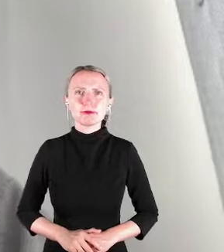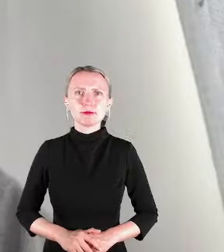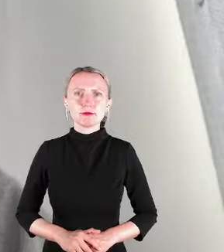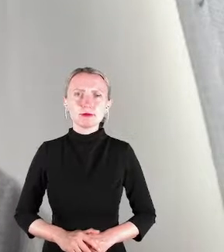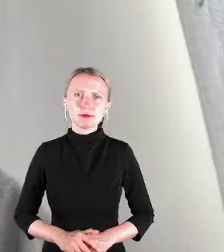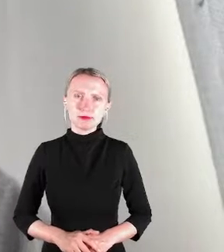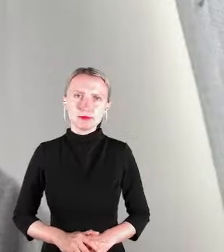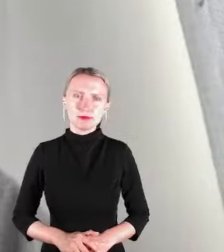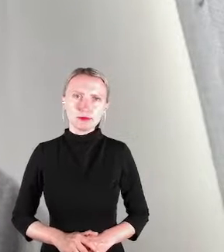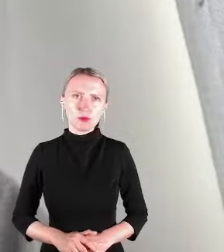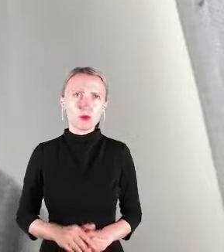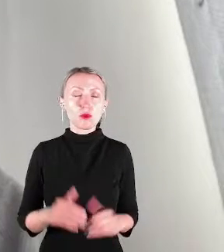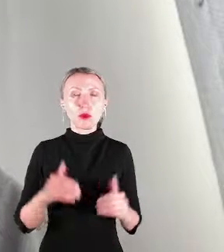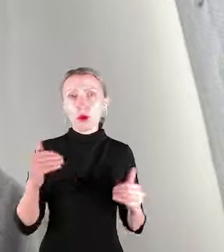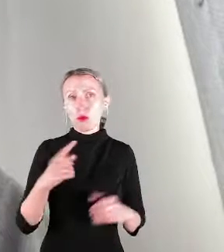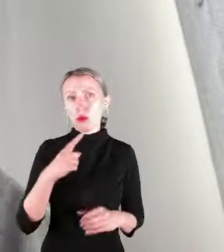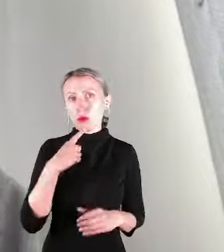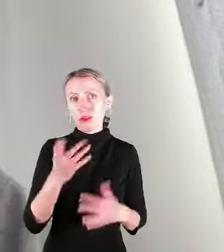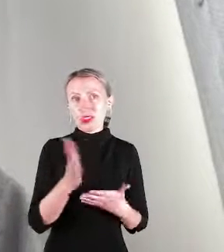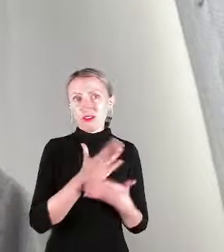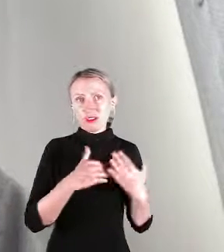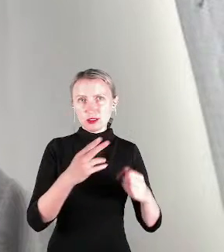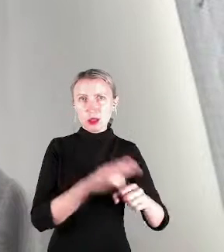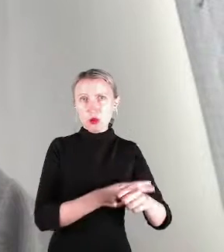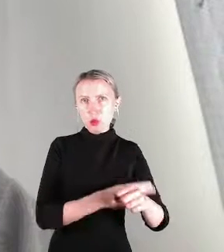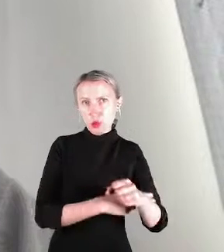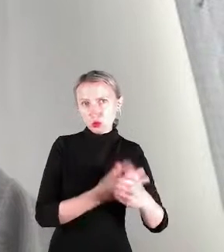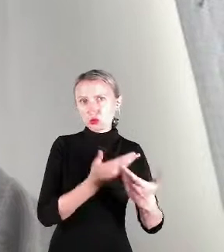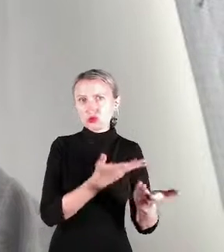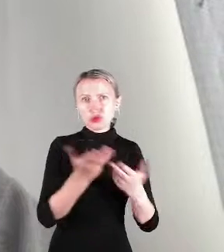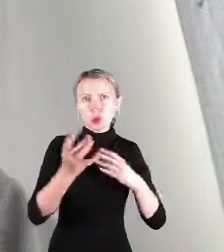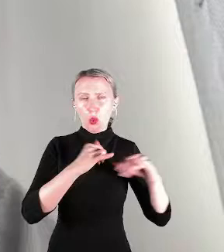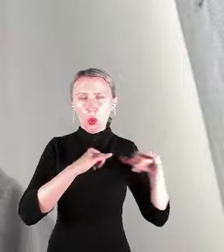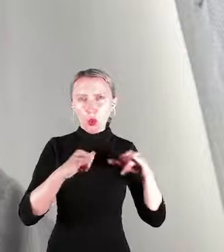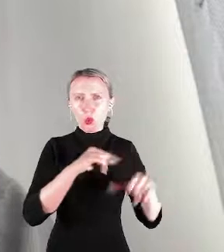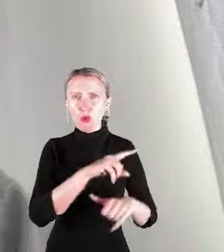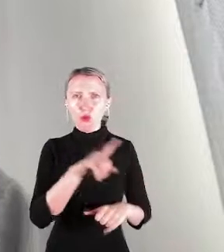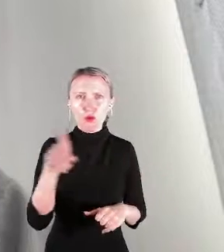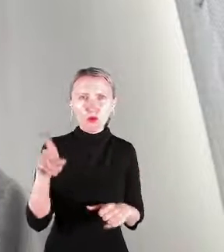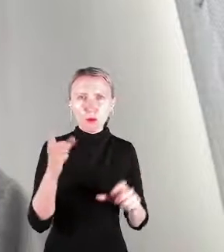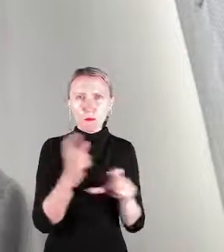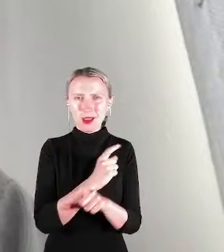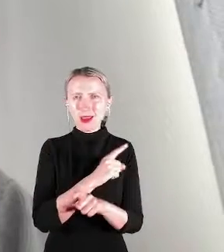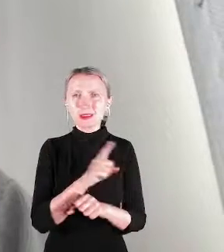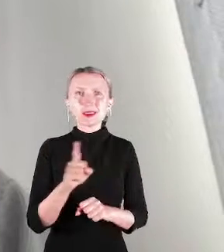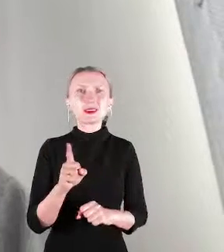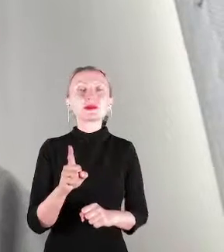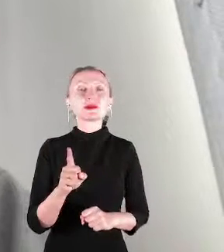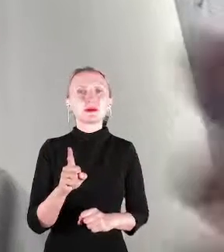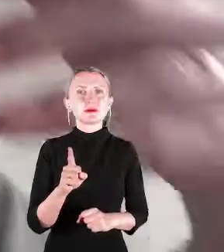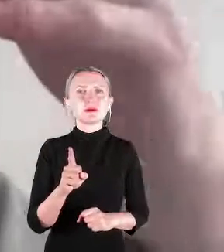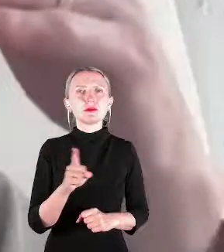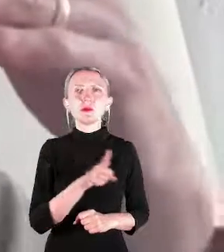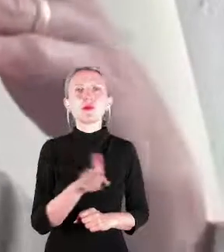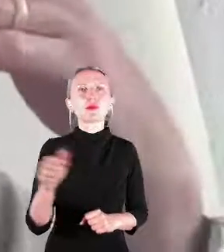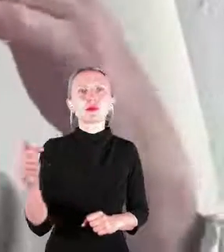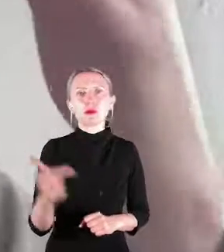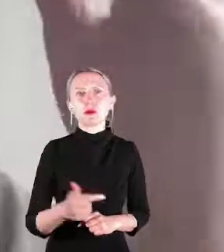department, the state authorities would take a much